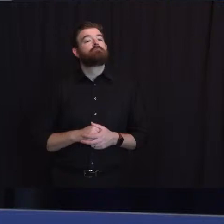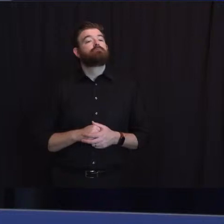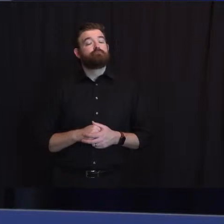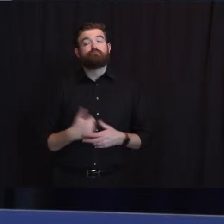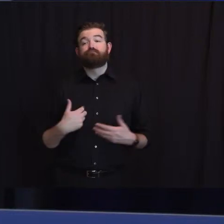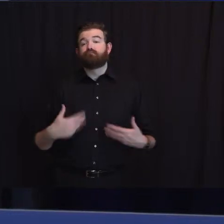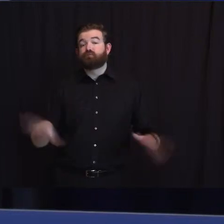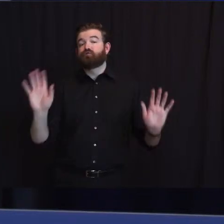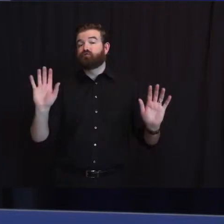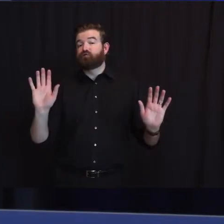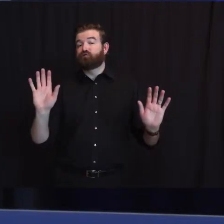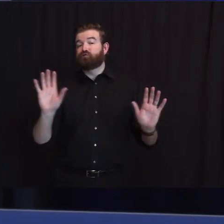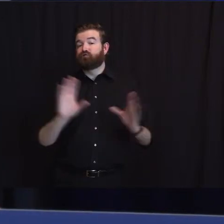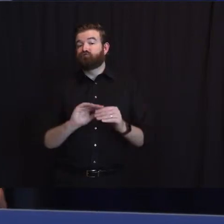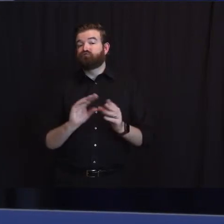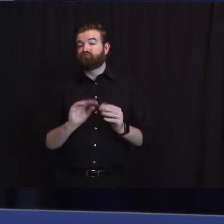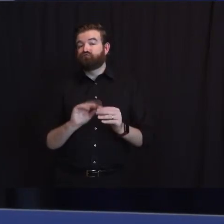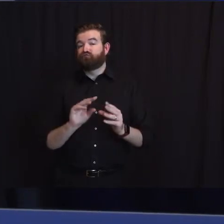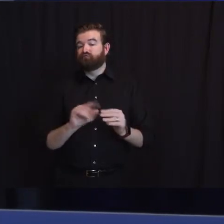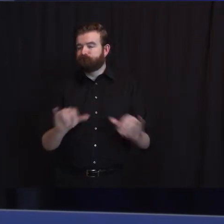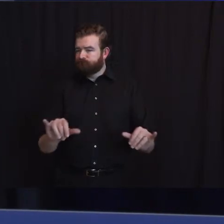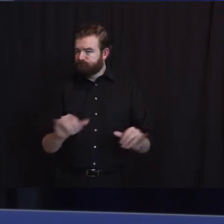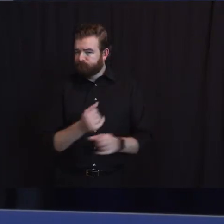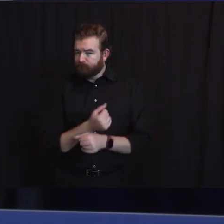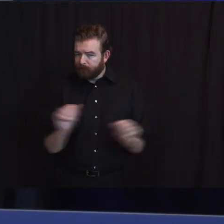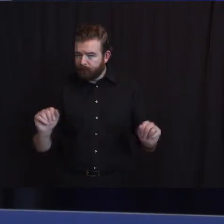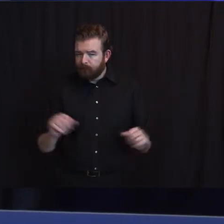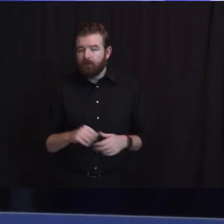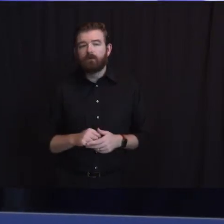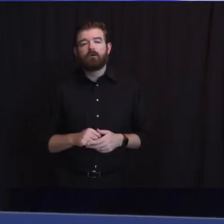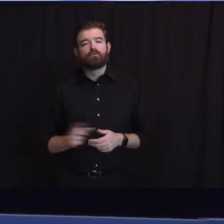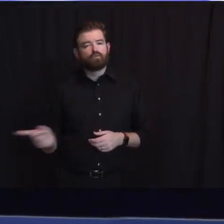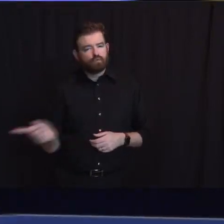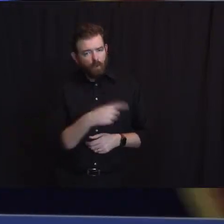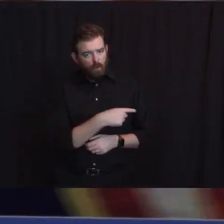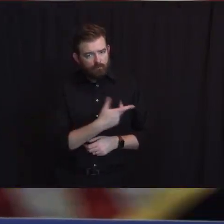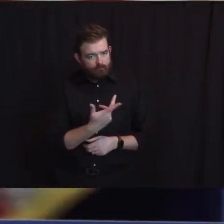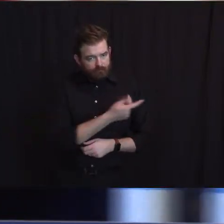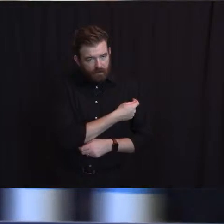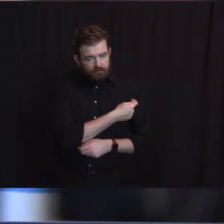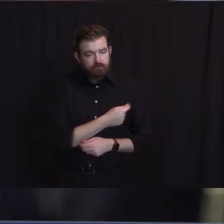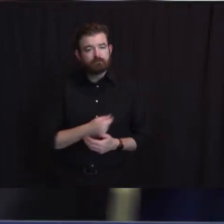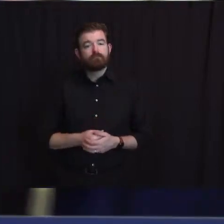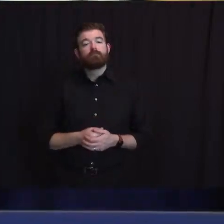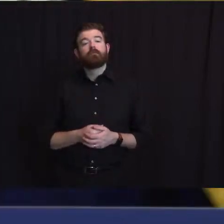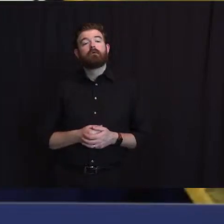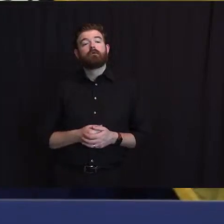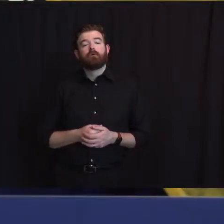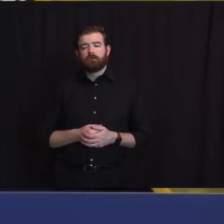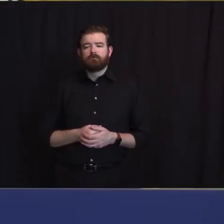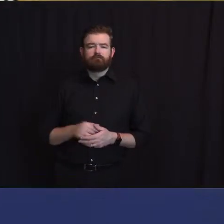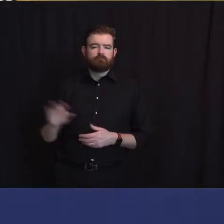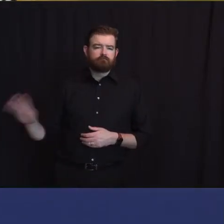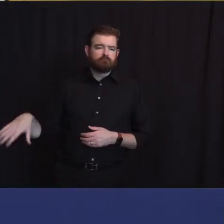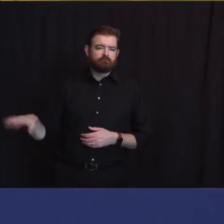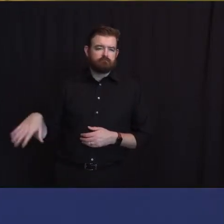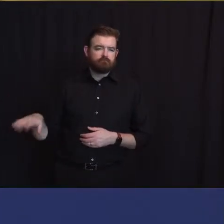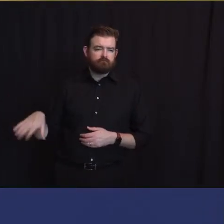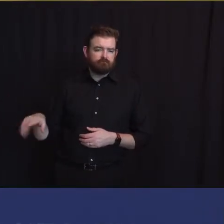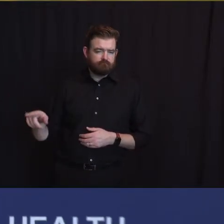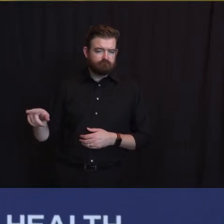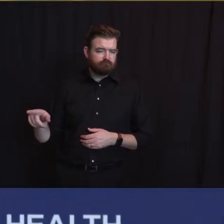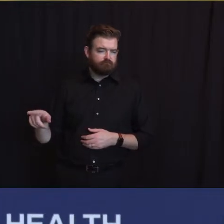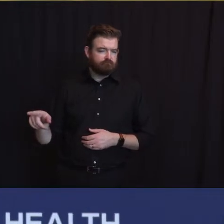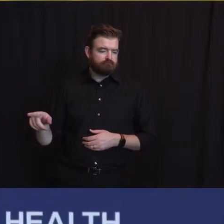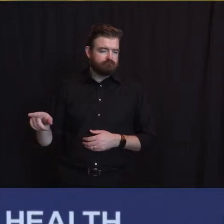Please continue to stay safe, and let's get vaccinated. Judy, two things. I love the variety